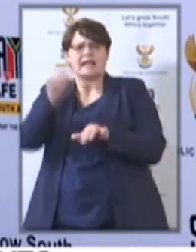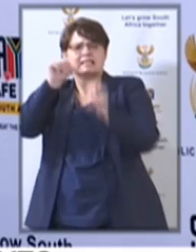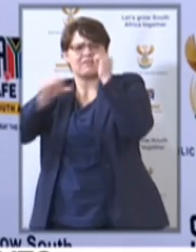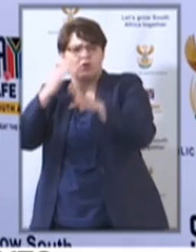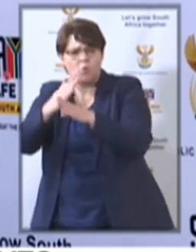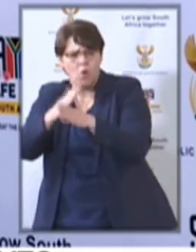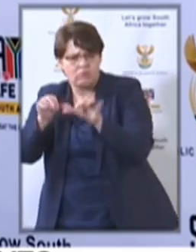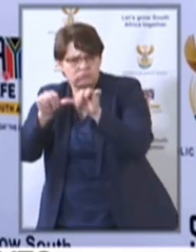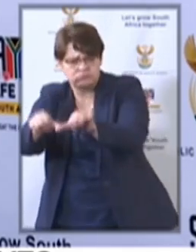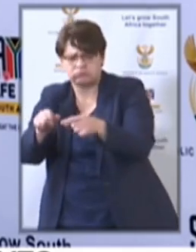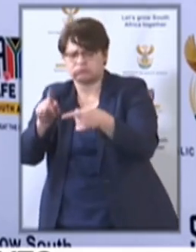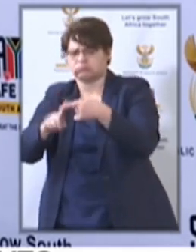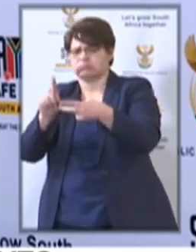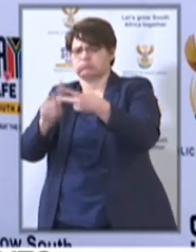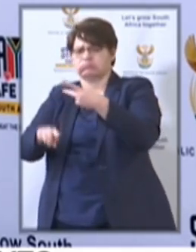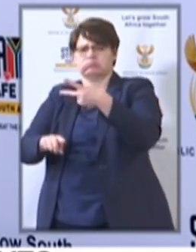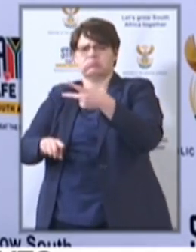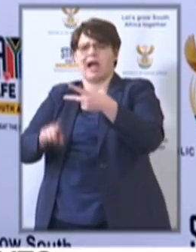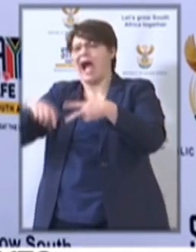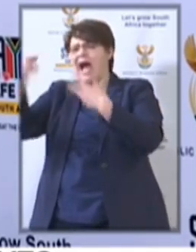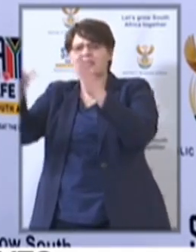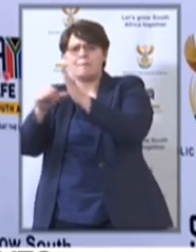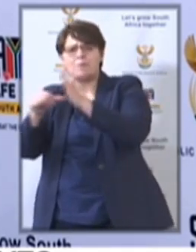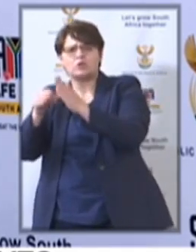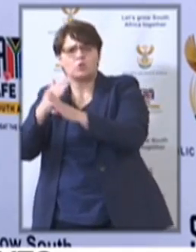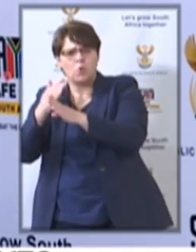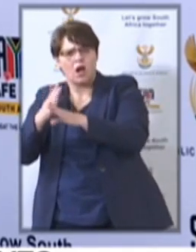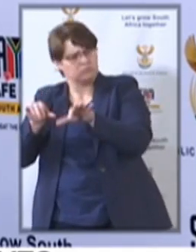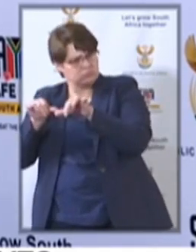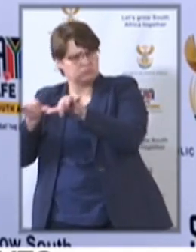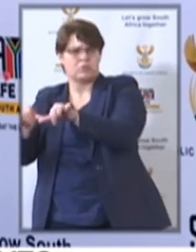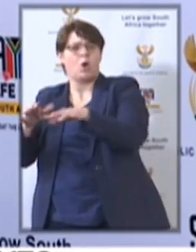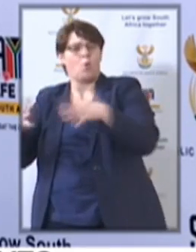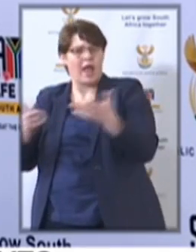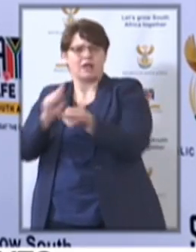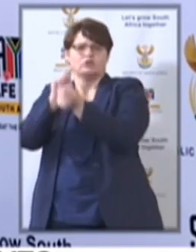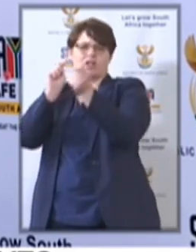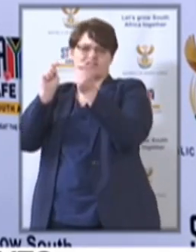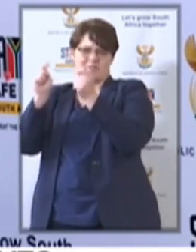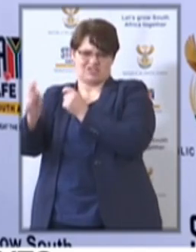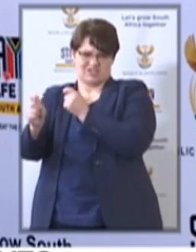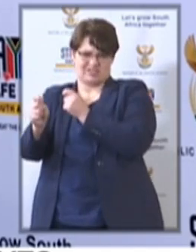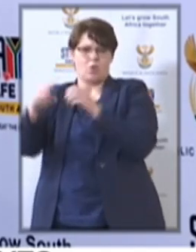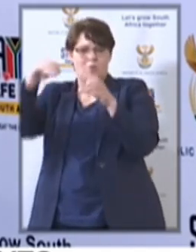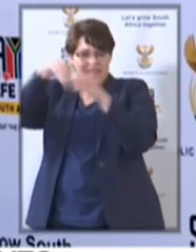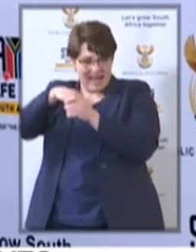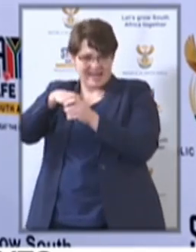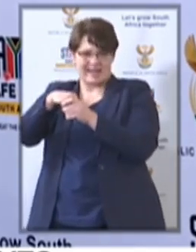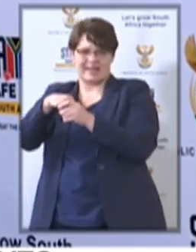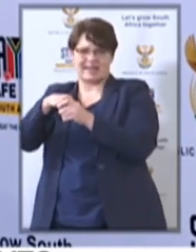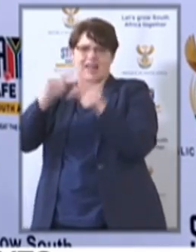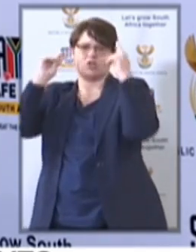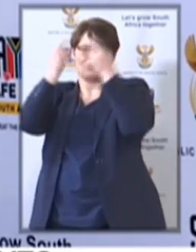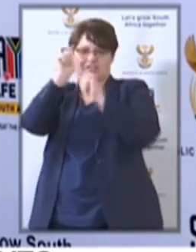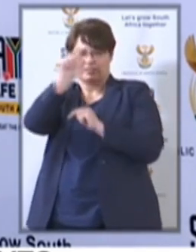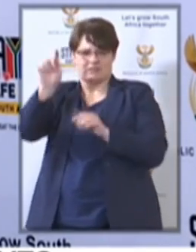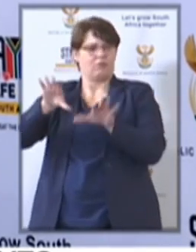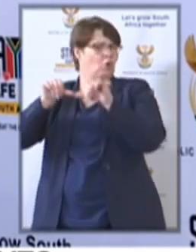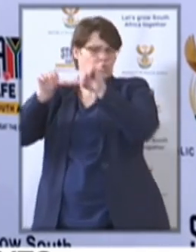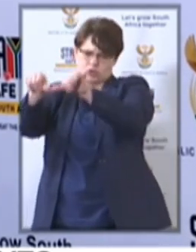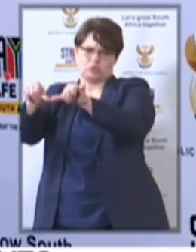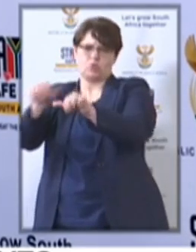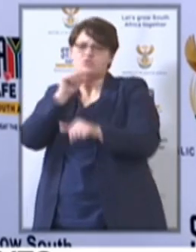we are doing, as well as this other important work in the transformation of our sector is continuing.